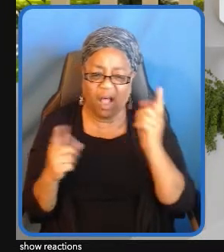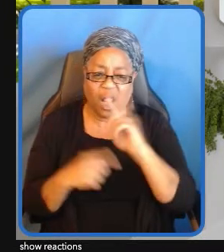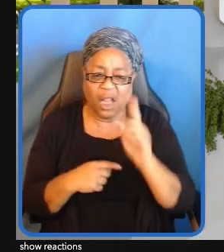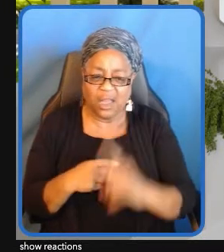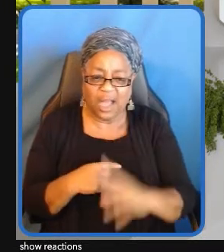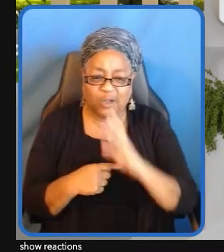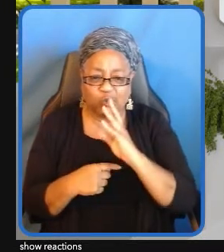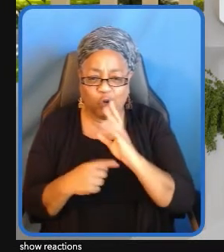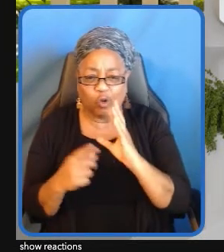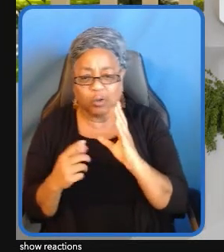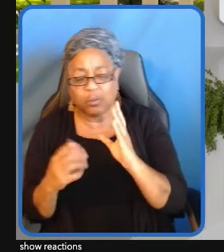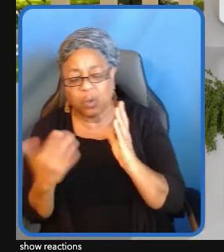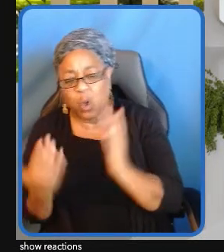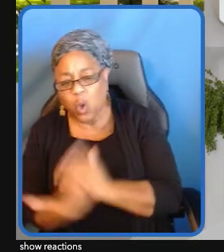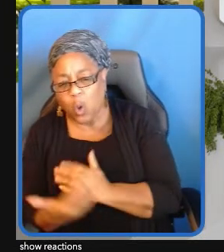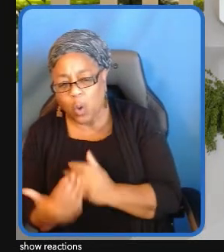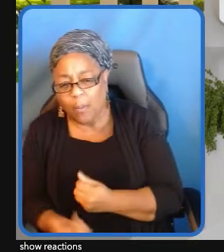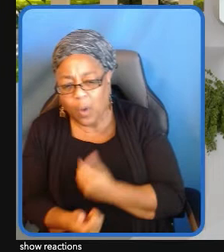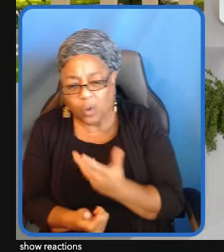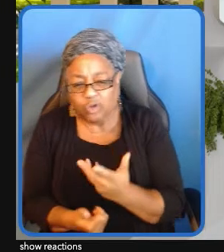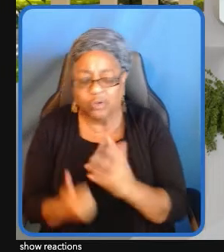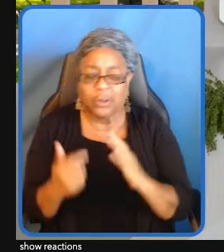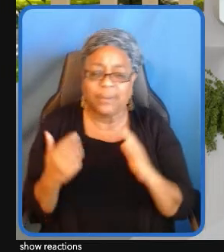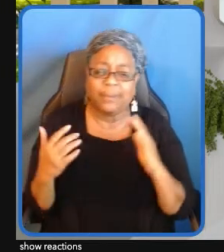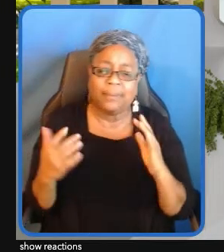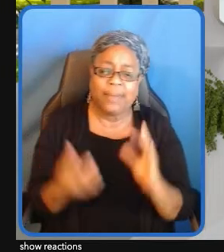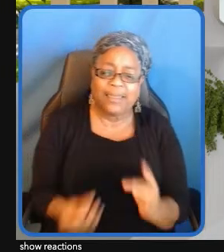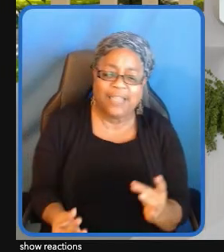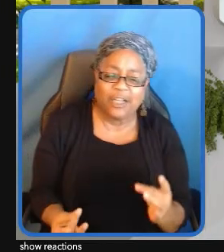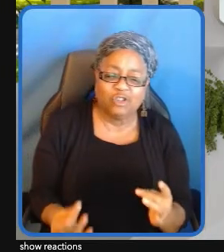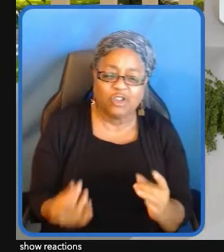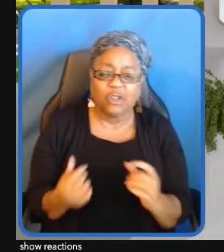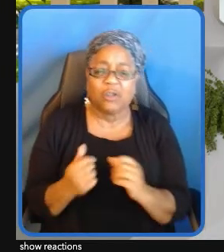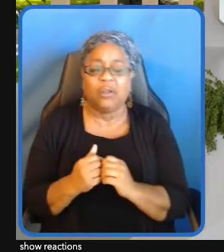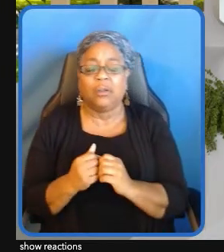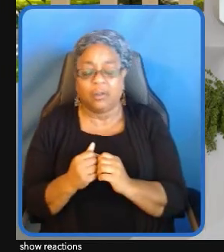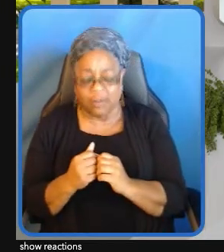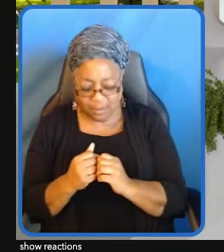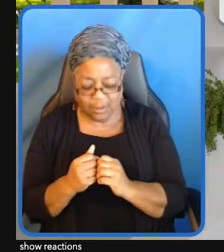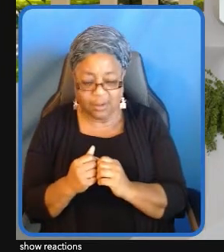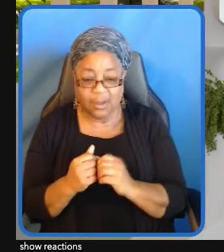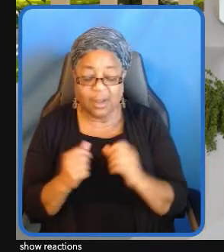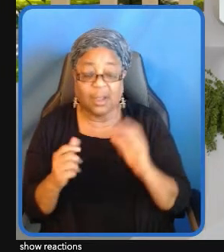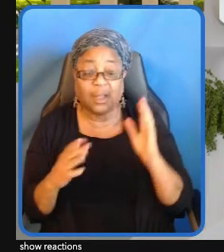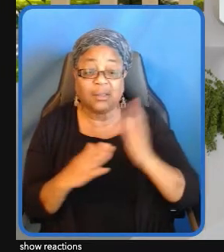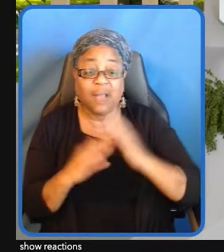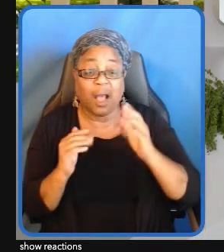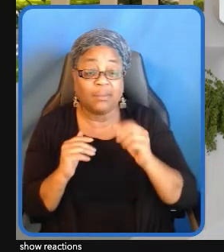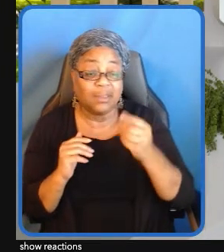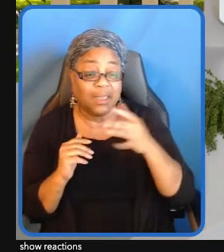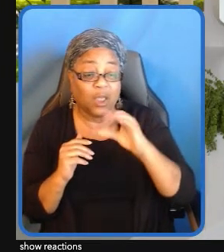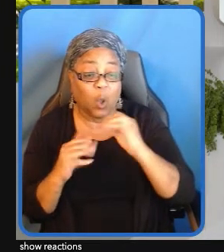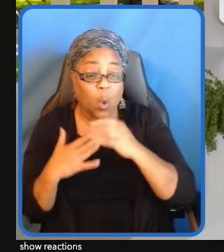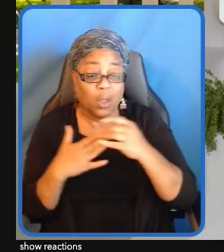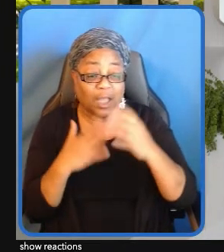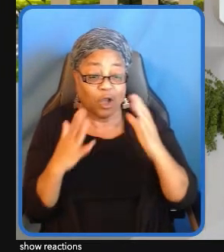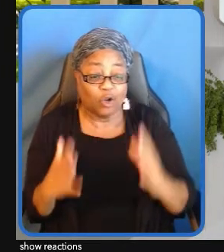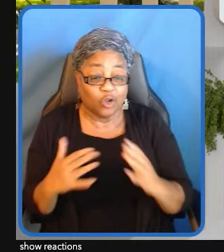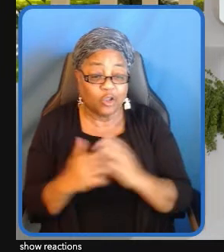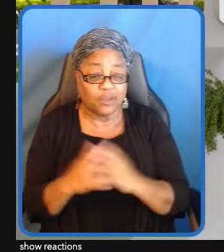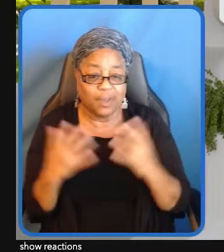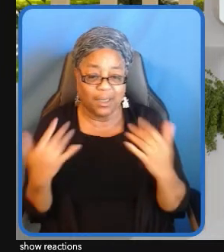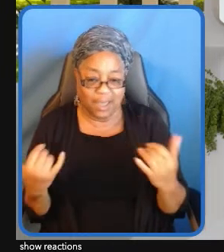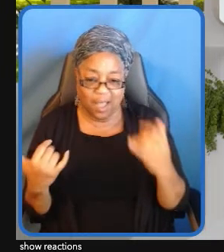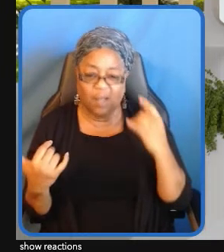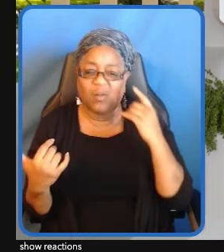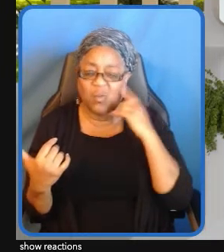meditation. So hey people, what's not to like? Only inequity. But right now, we're going to start the way we mean to continue with the